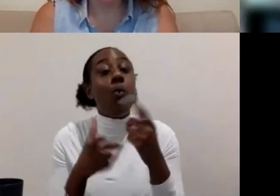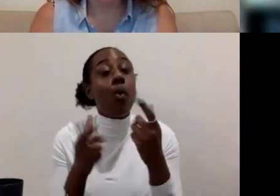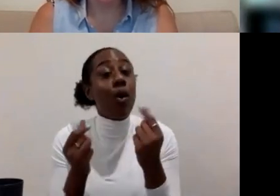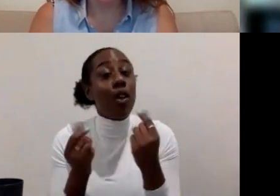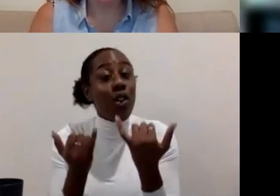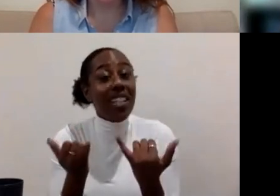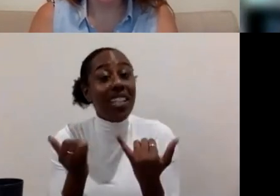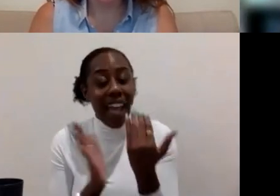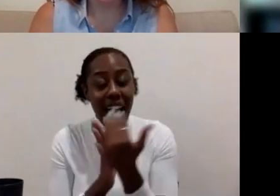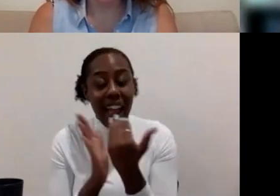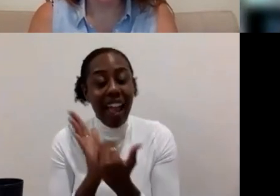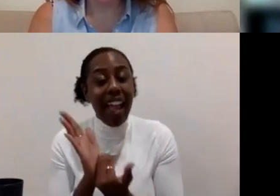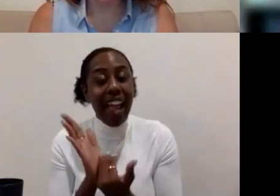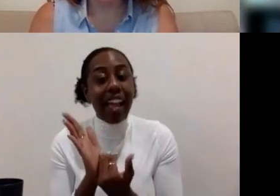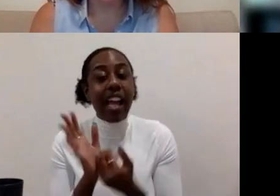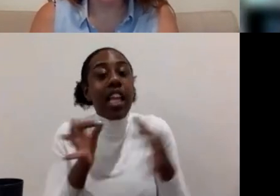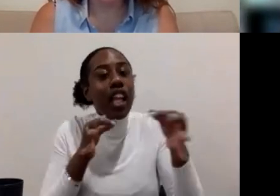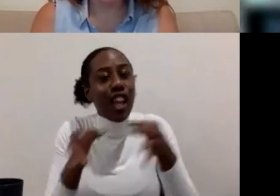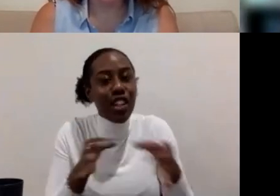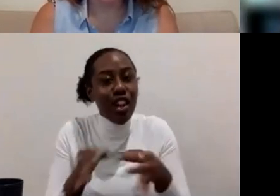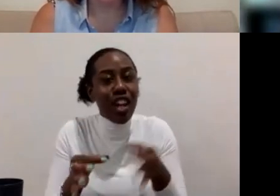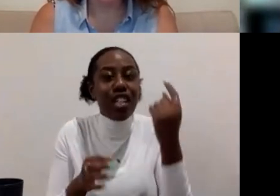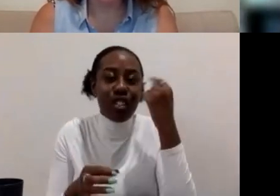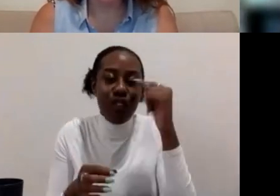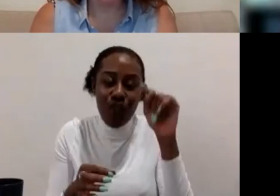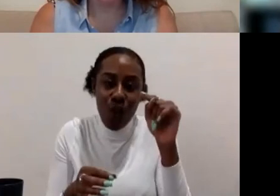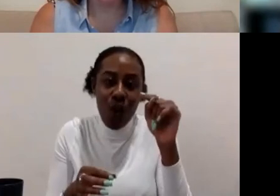the instructions